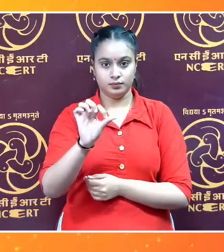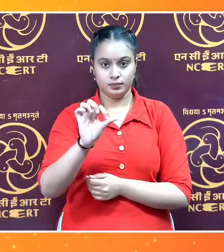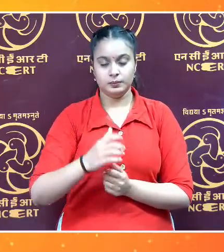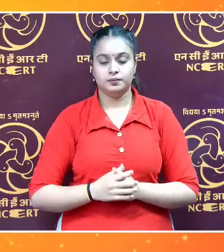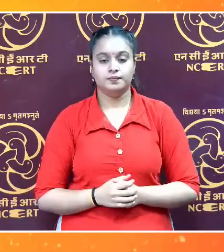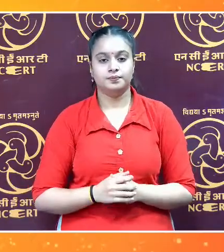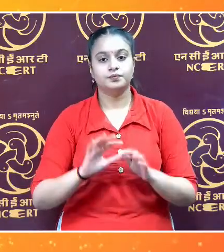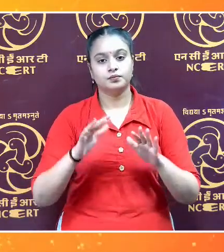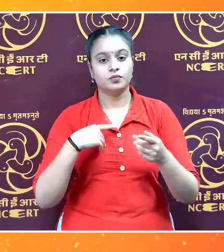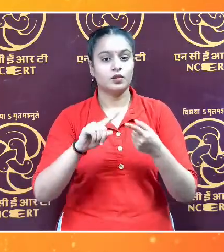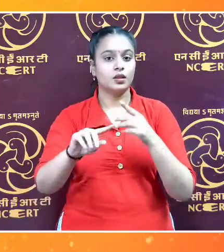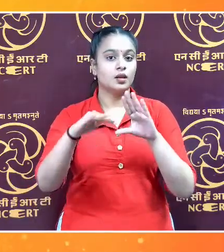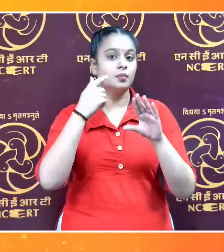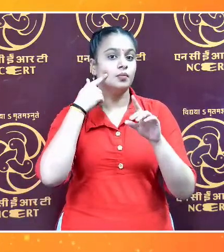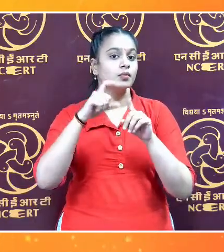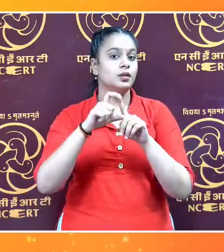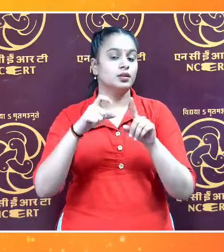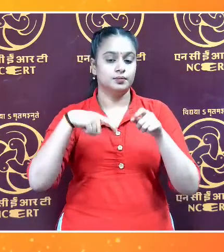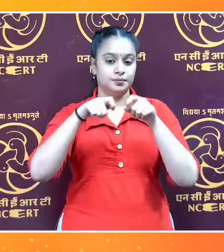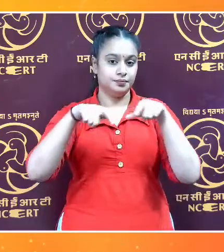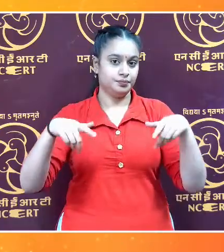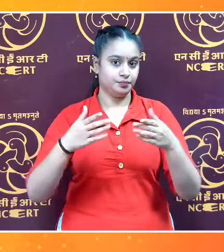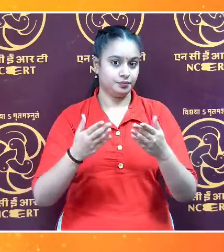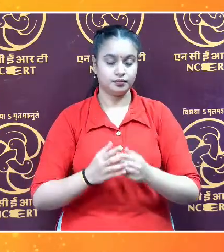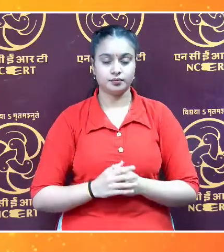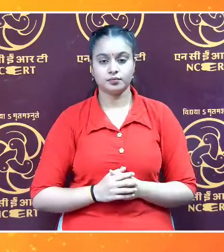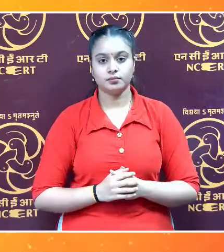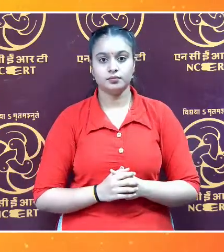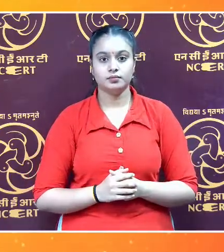8800440559. Our email ID is